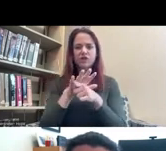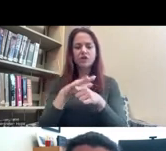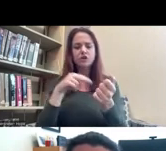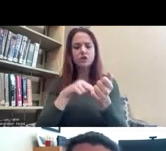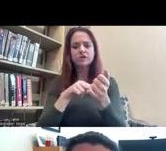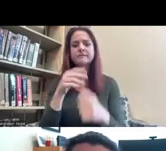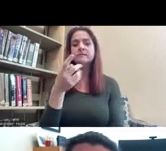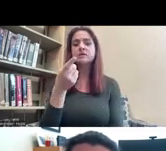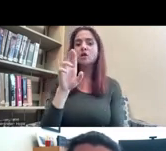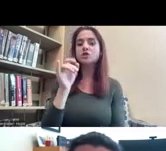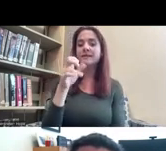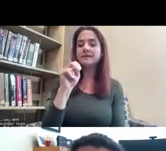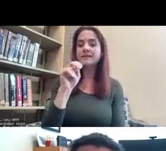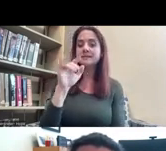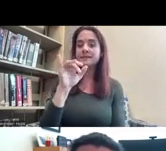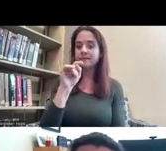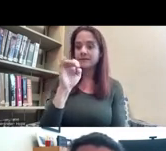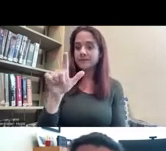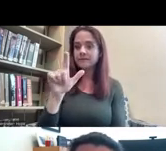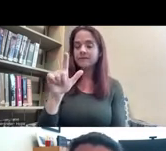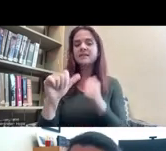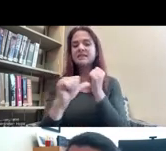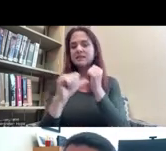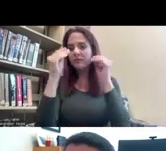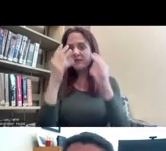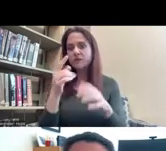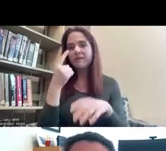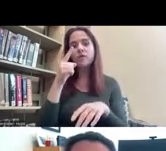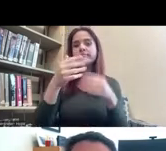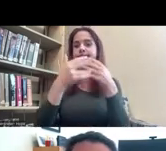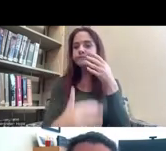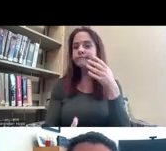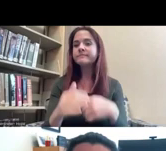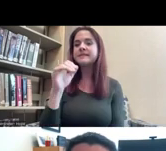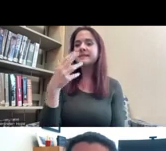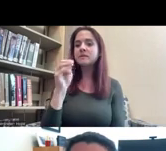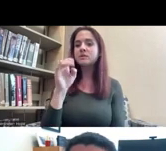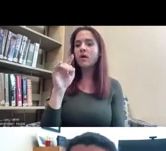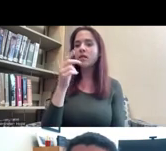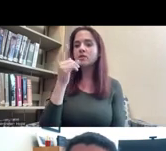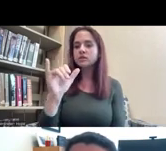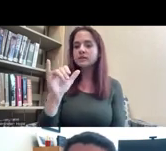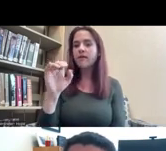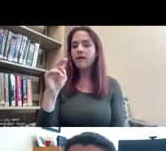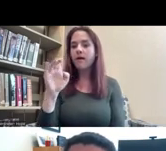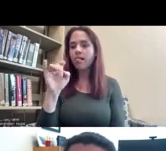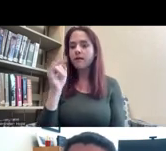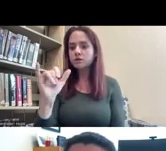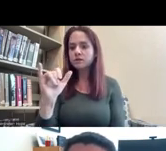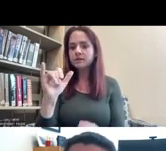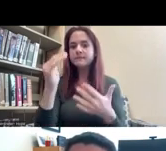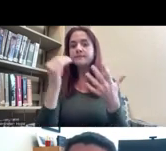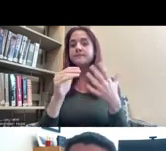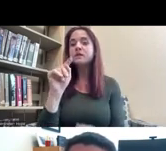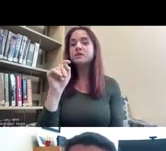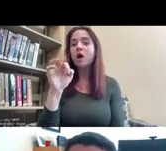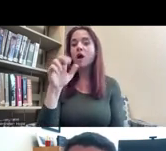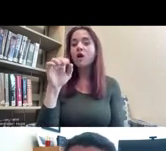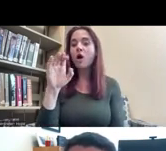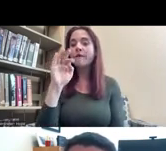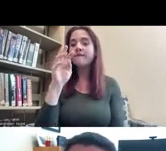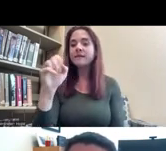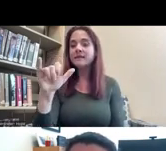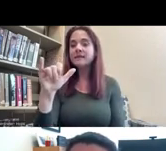Jason Zittel, who's an assistant professor in hematology oncology, Tara Coffey, who's a manager for community